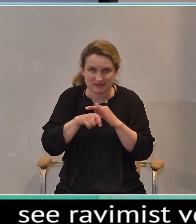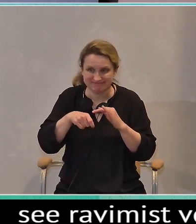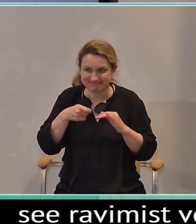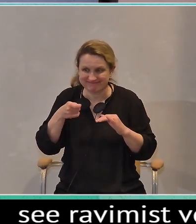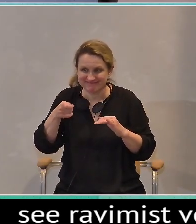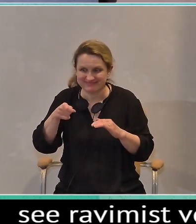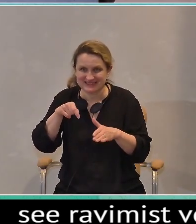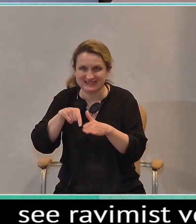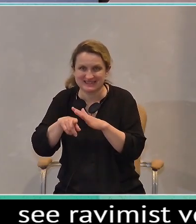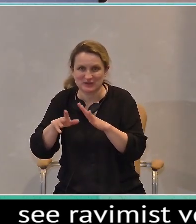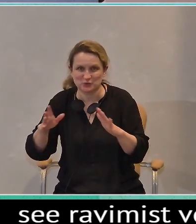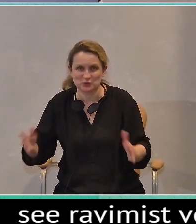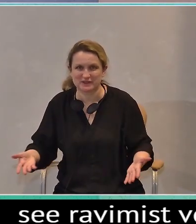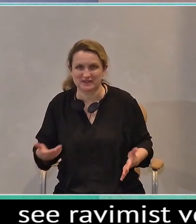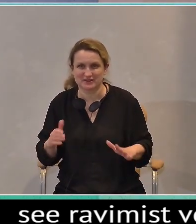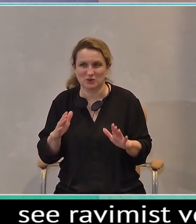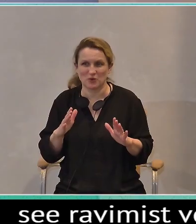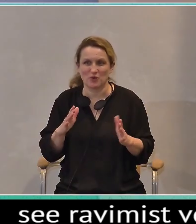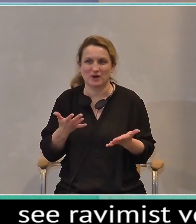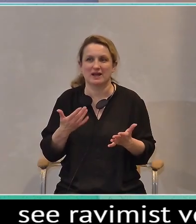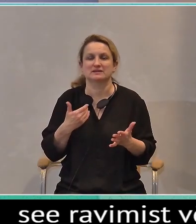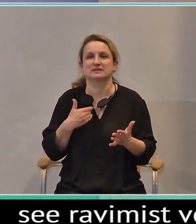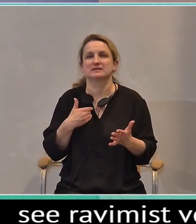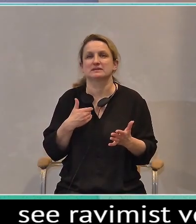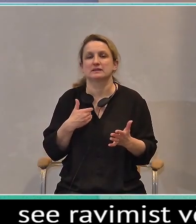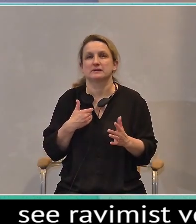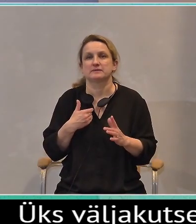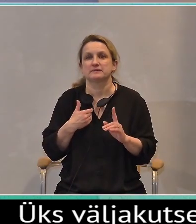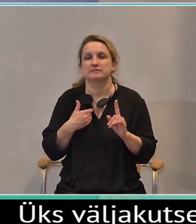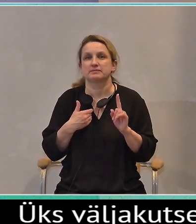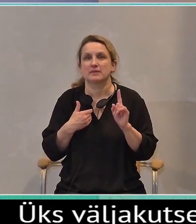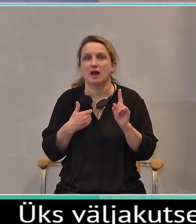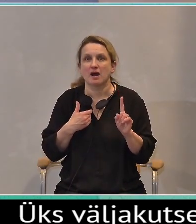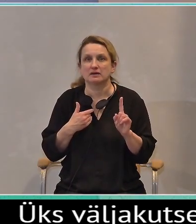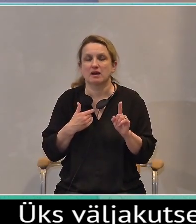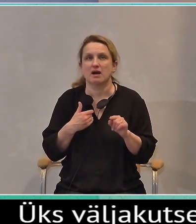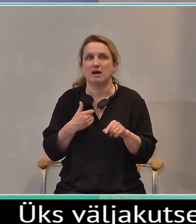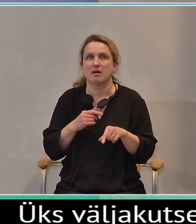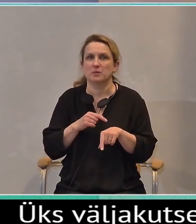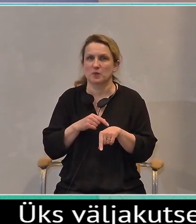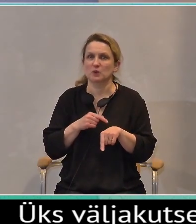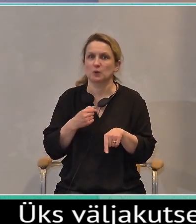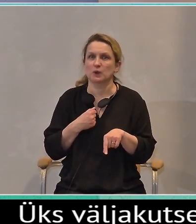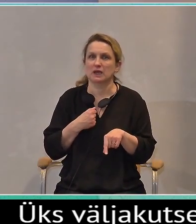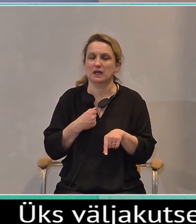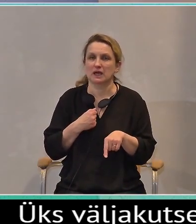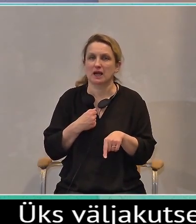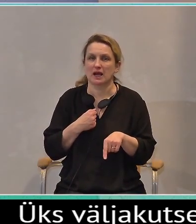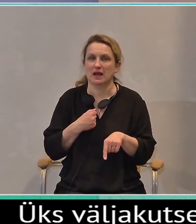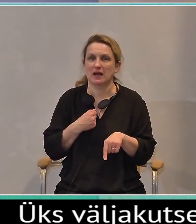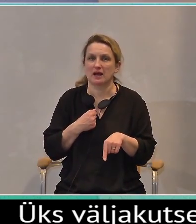drink. We try to find new ways to give it to her every day.